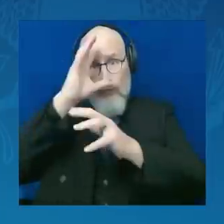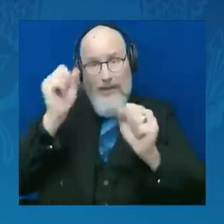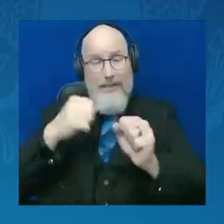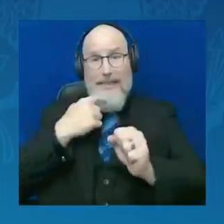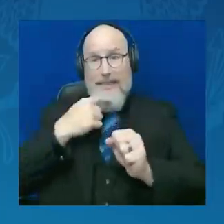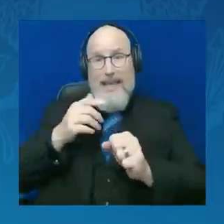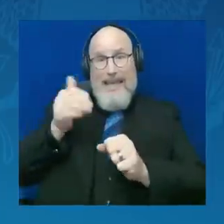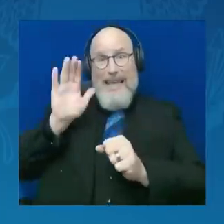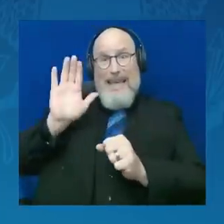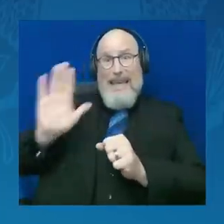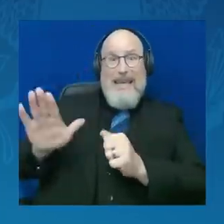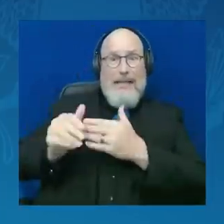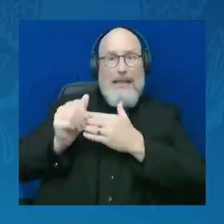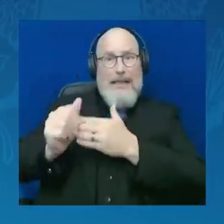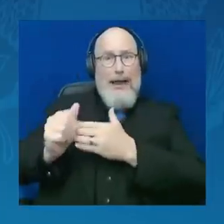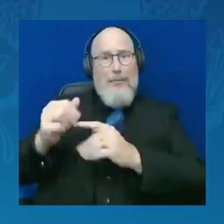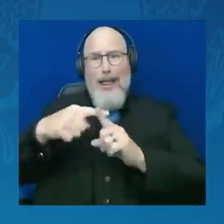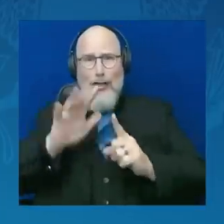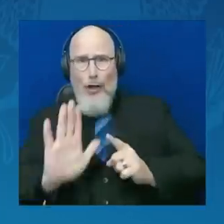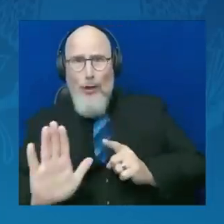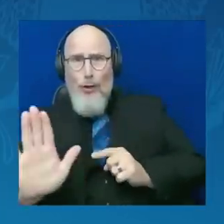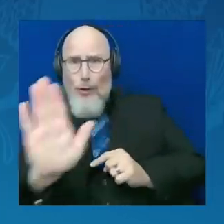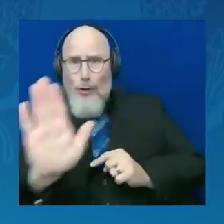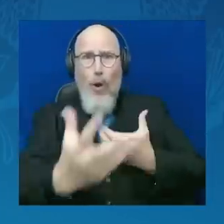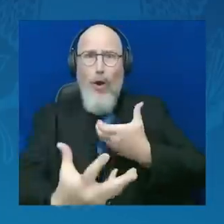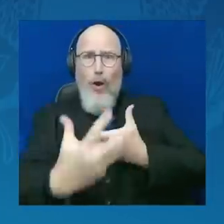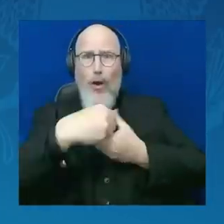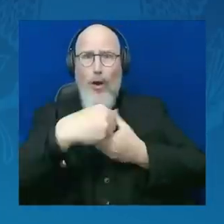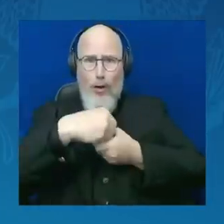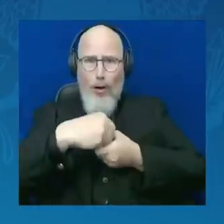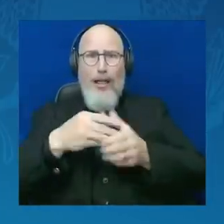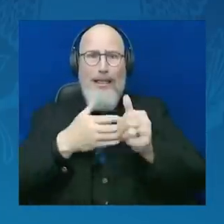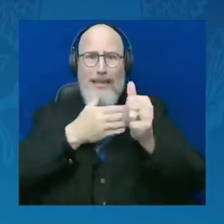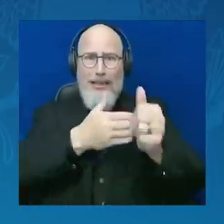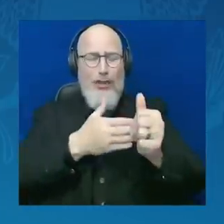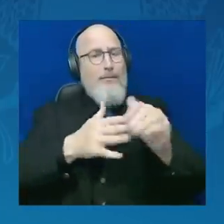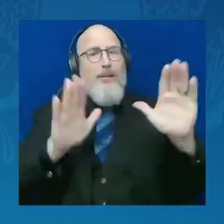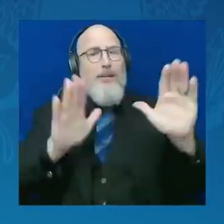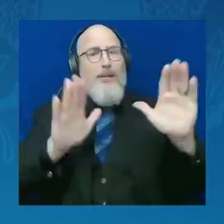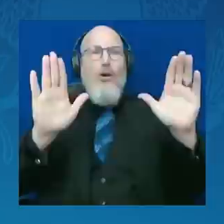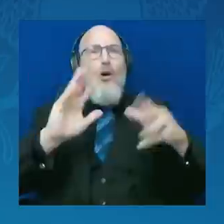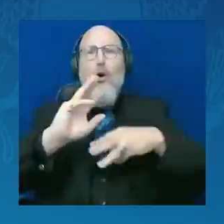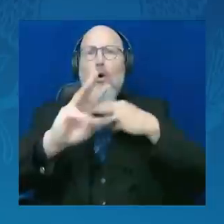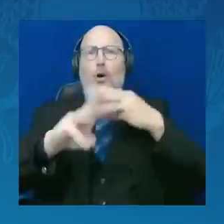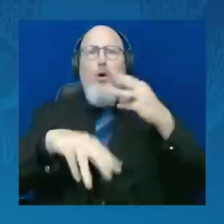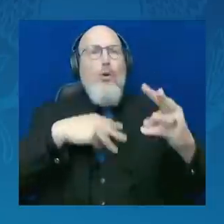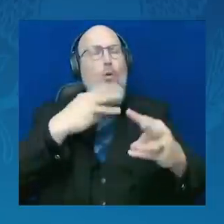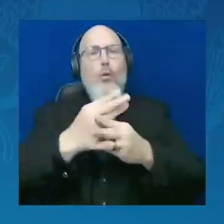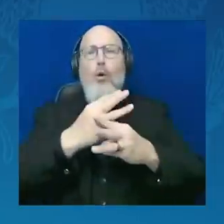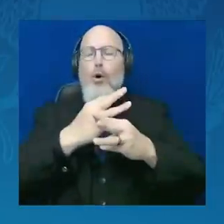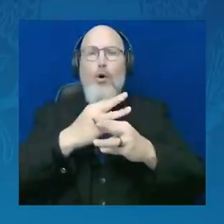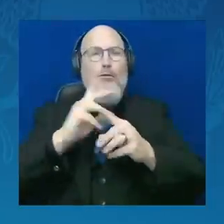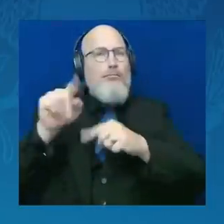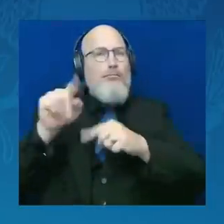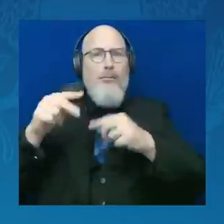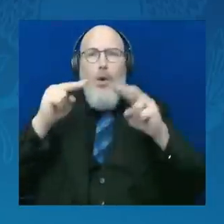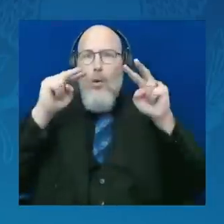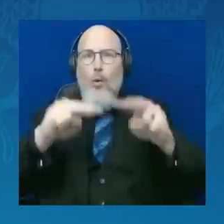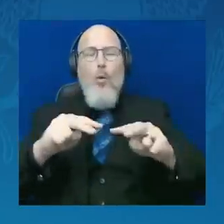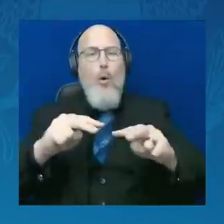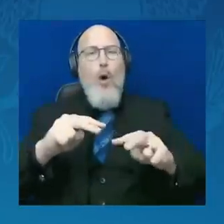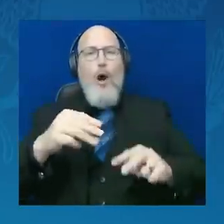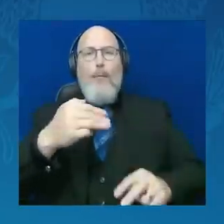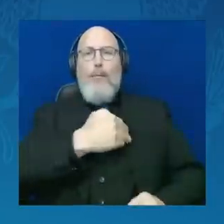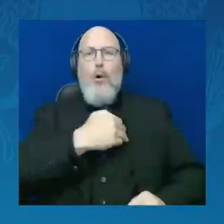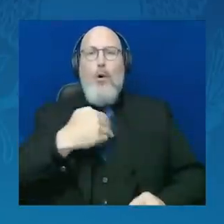extraordinary. The world has been watching Poland, Mr. President, your leadership and the leadership of the people